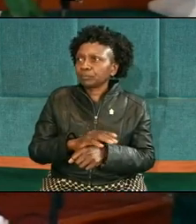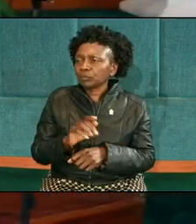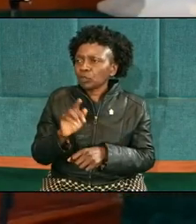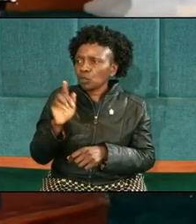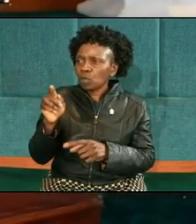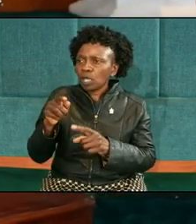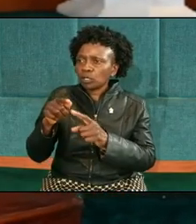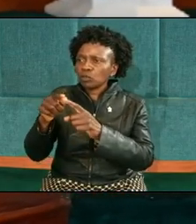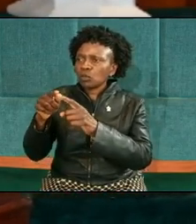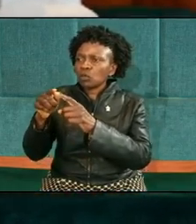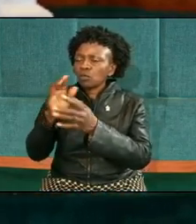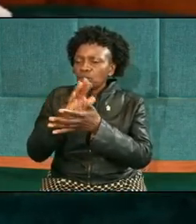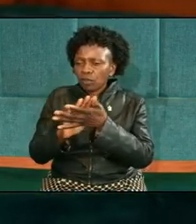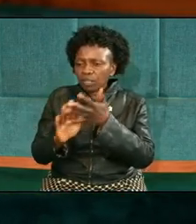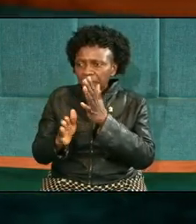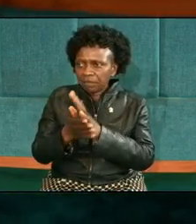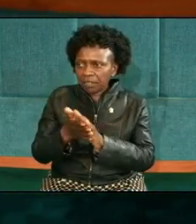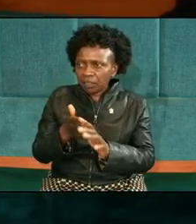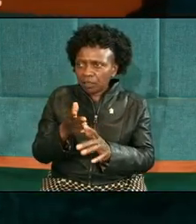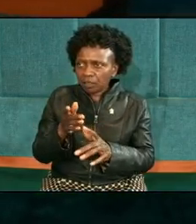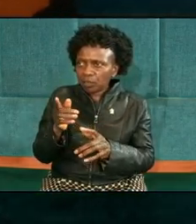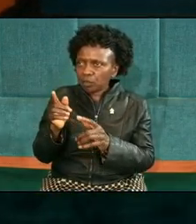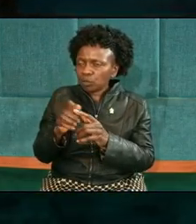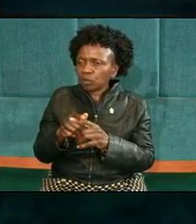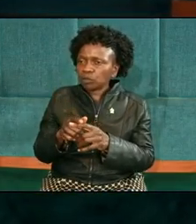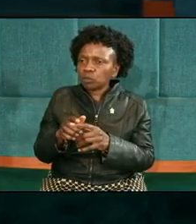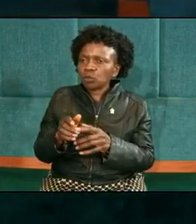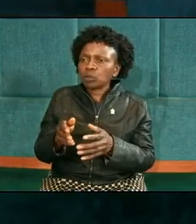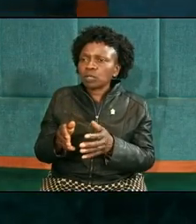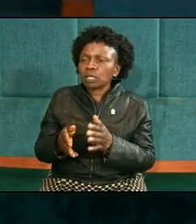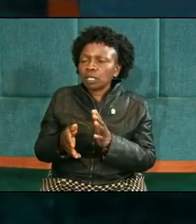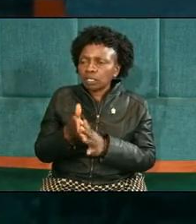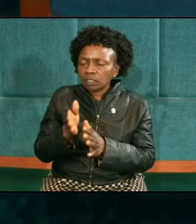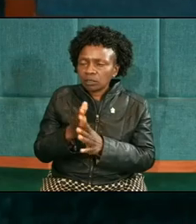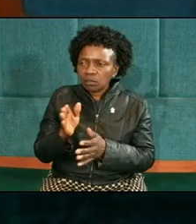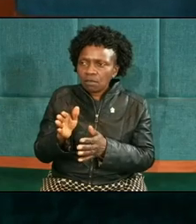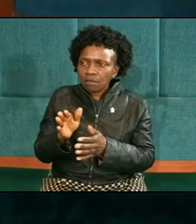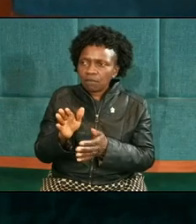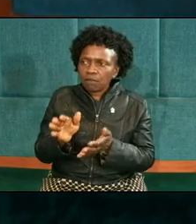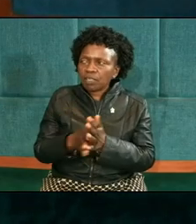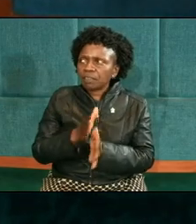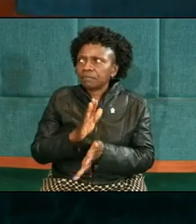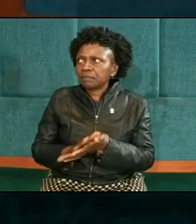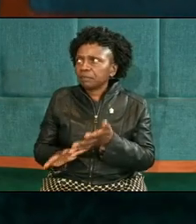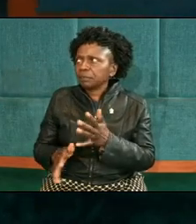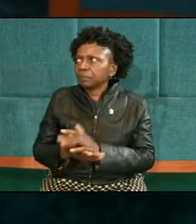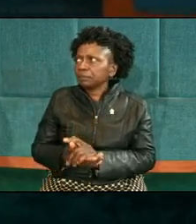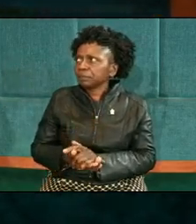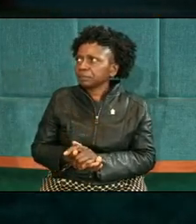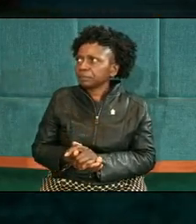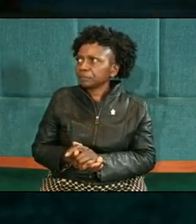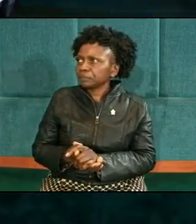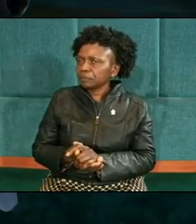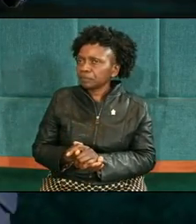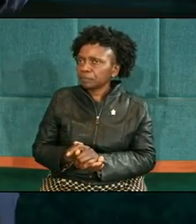You're too forgiving. You're too easy to forgive when people mess up.